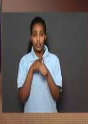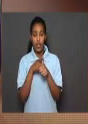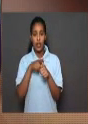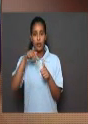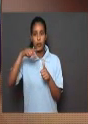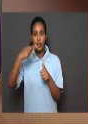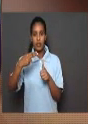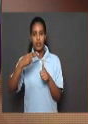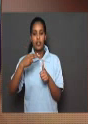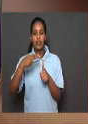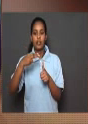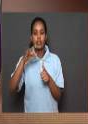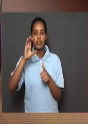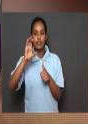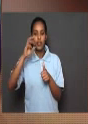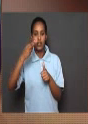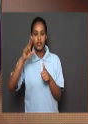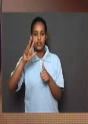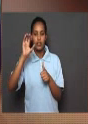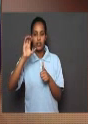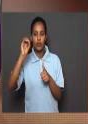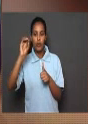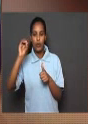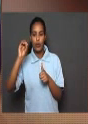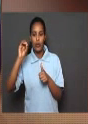pH of acetic acid is about